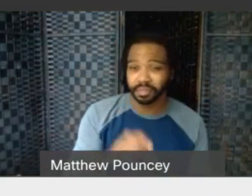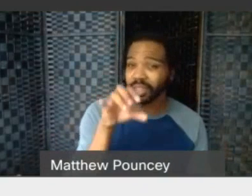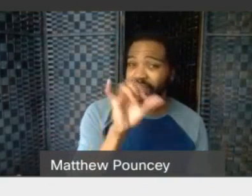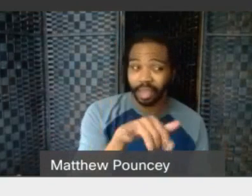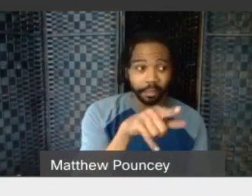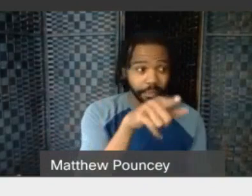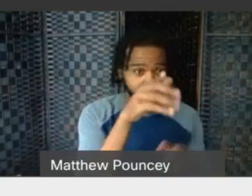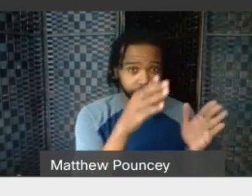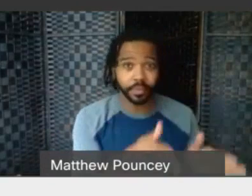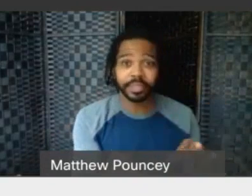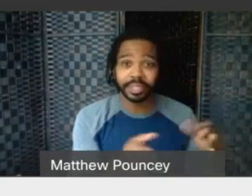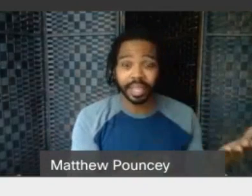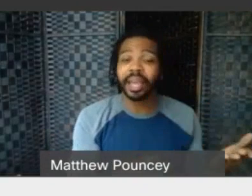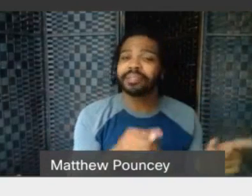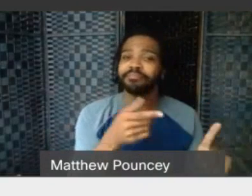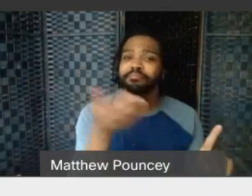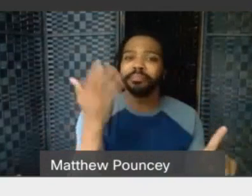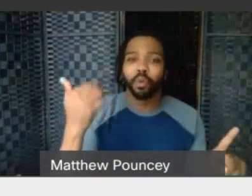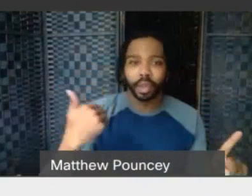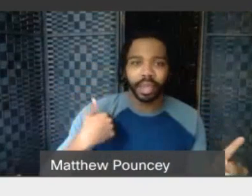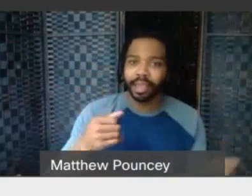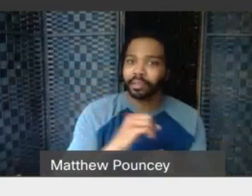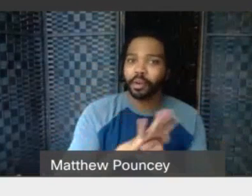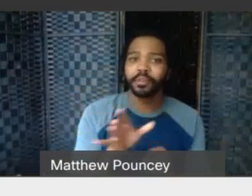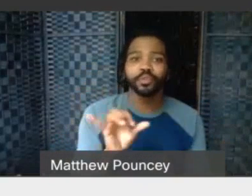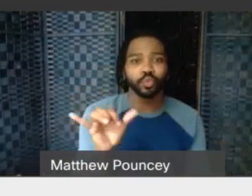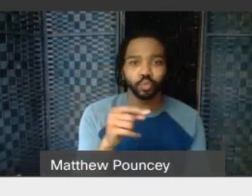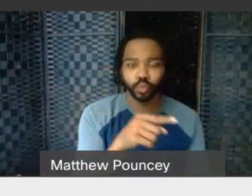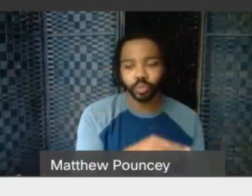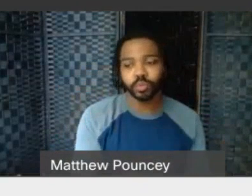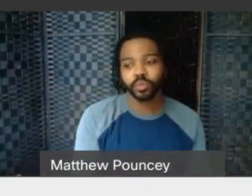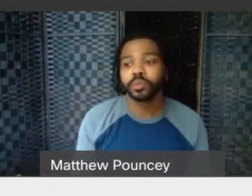person who had had COVID previously. Um,